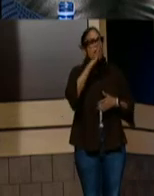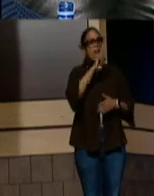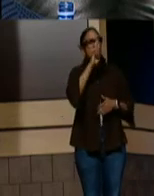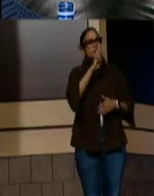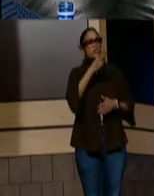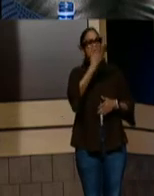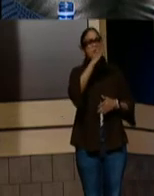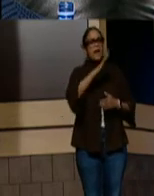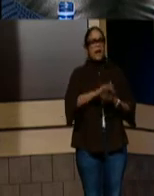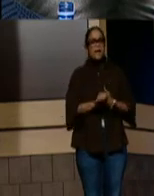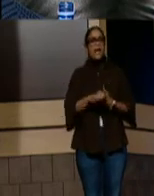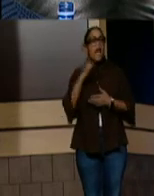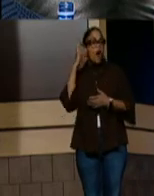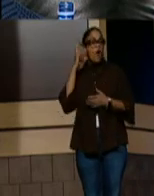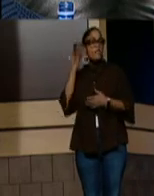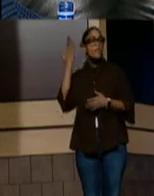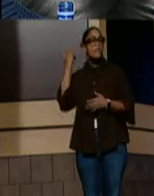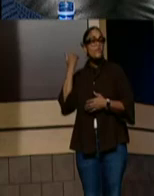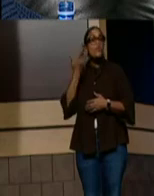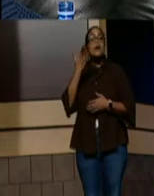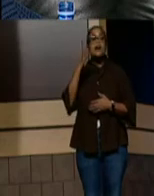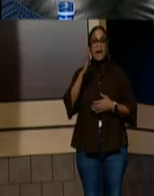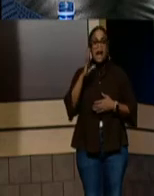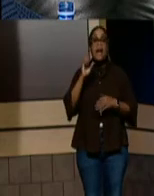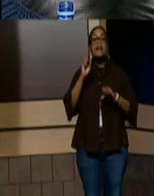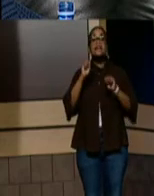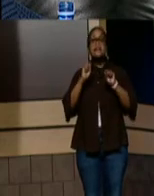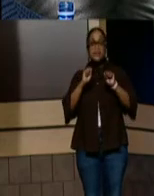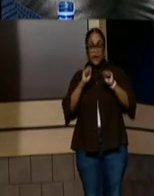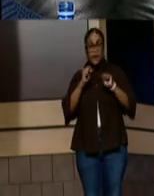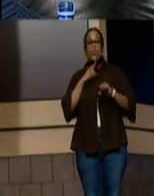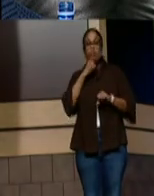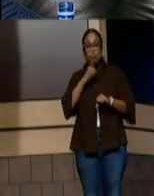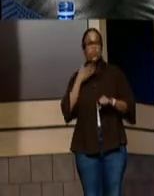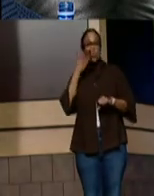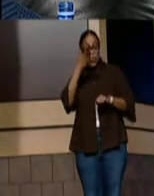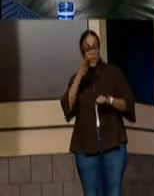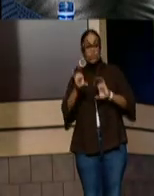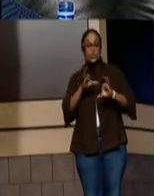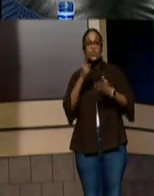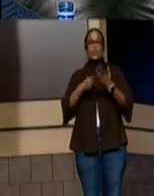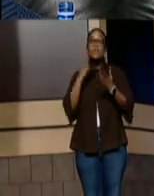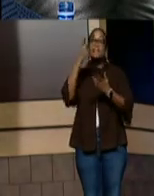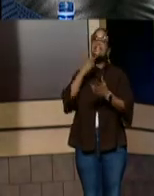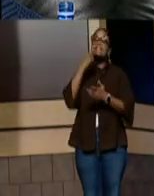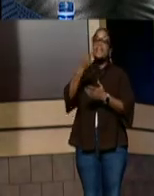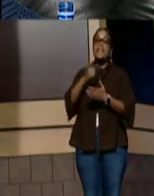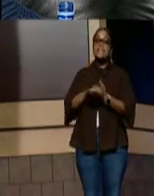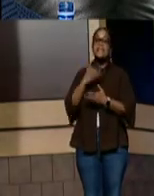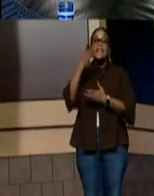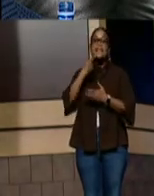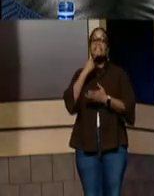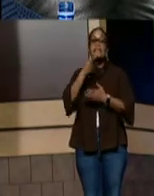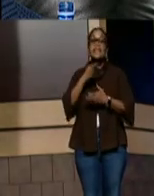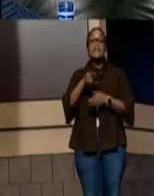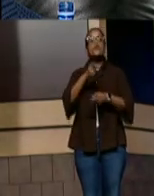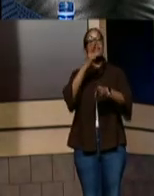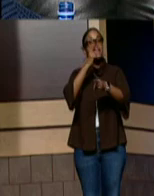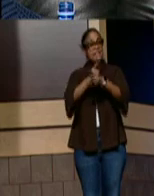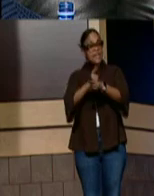I've heard that before. God is going to do what he said. Yeah. And he said that he will keep his